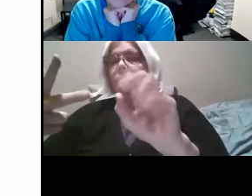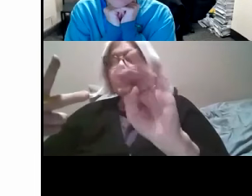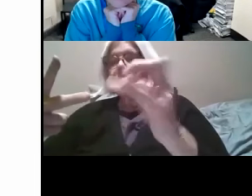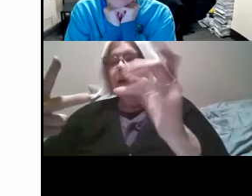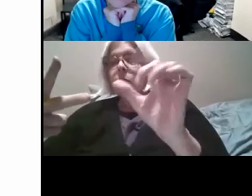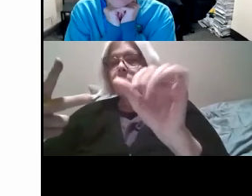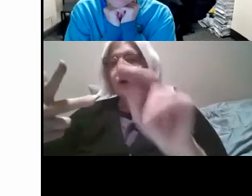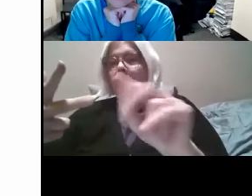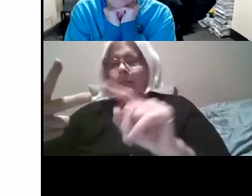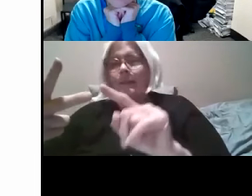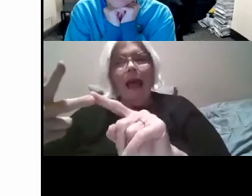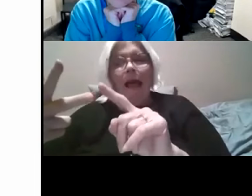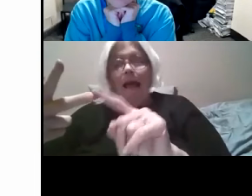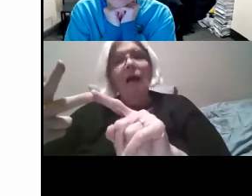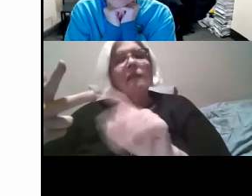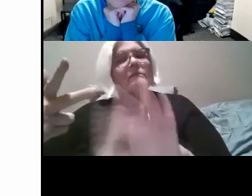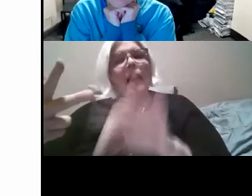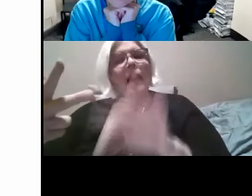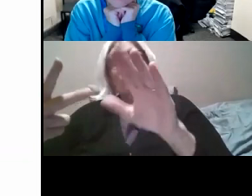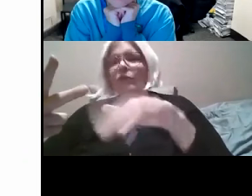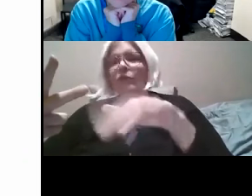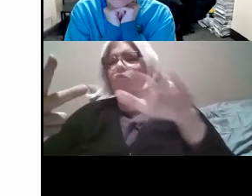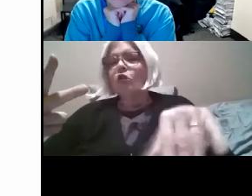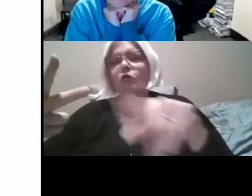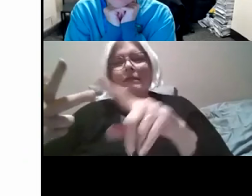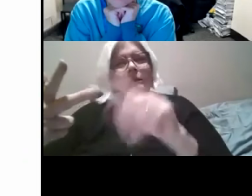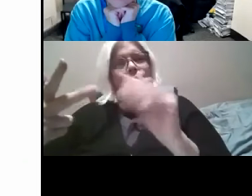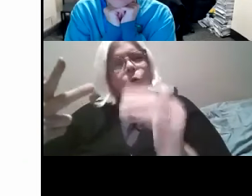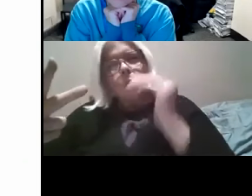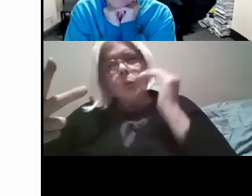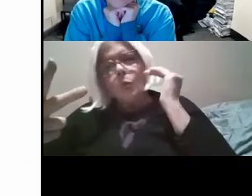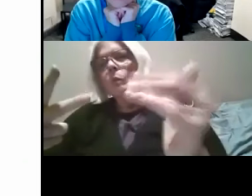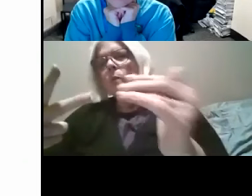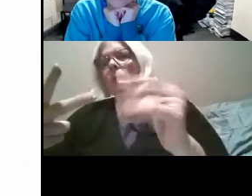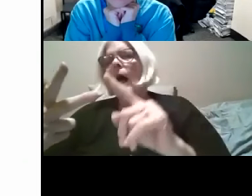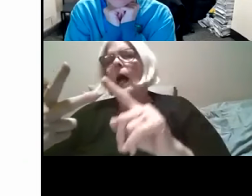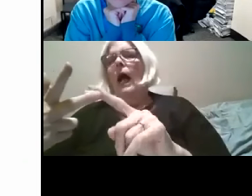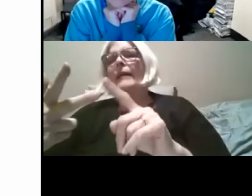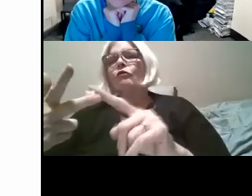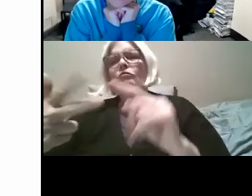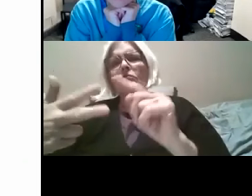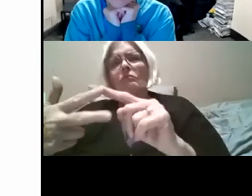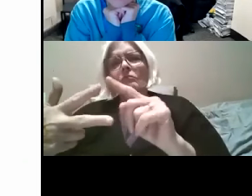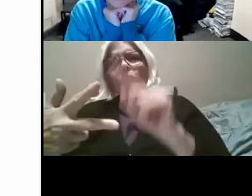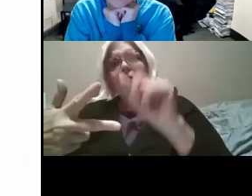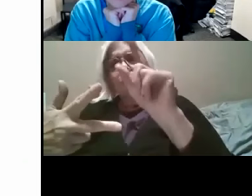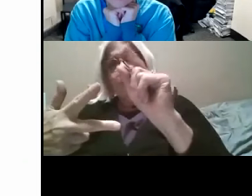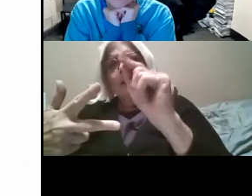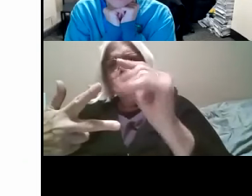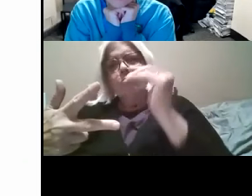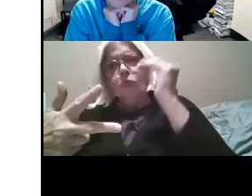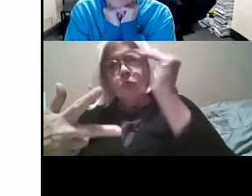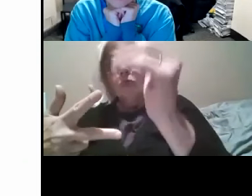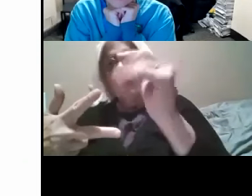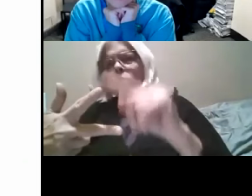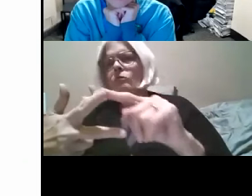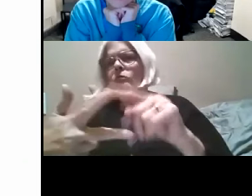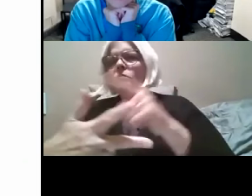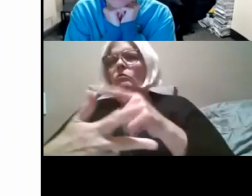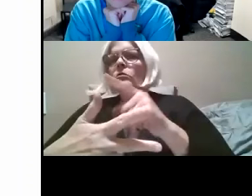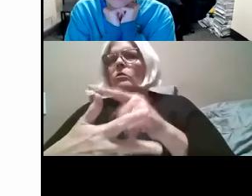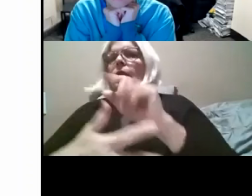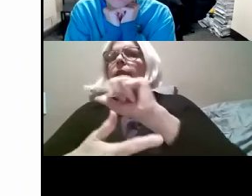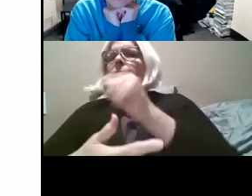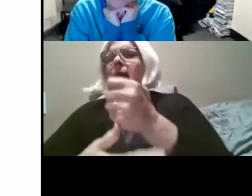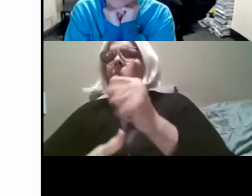they quickly saw with the 10 microgram dose that the antibody response measured was similar